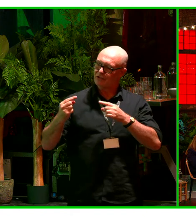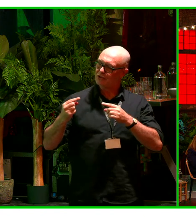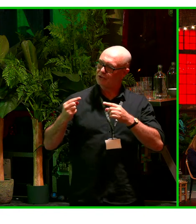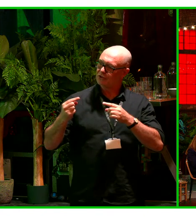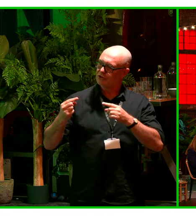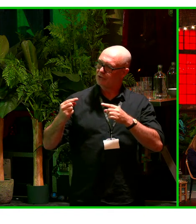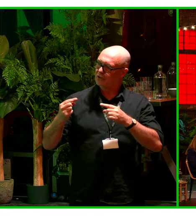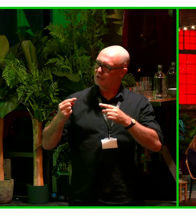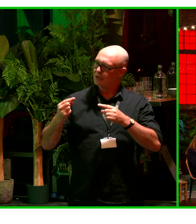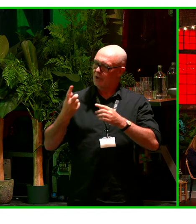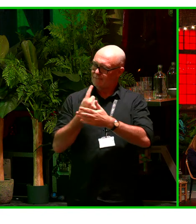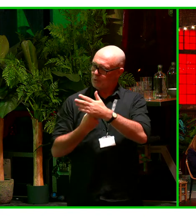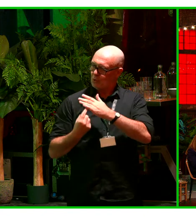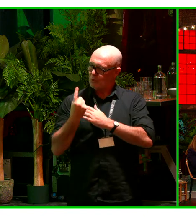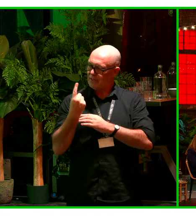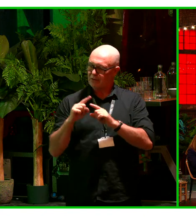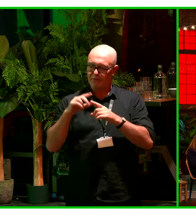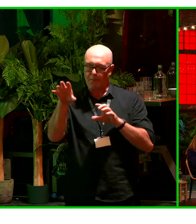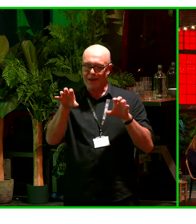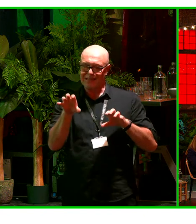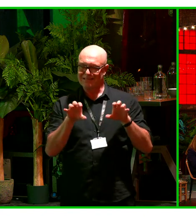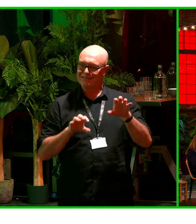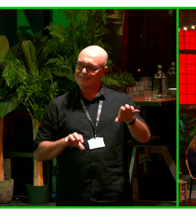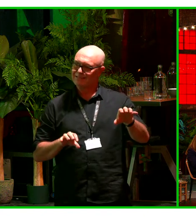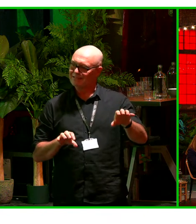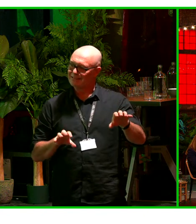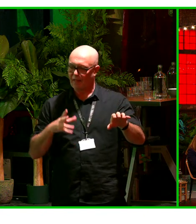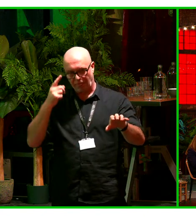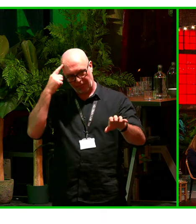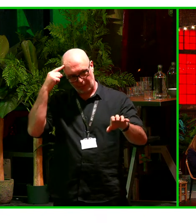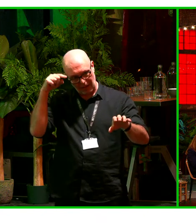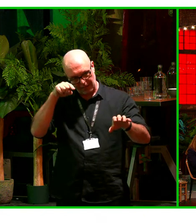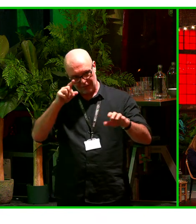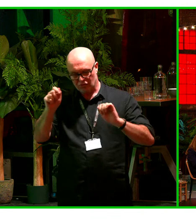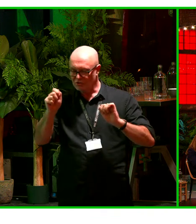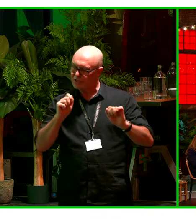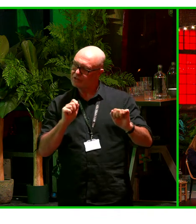the uniqueness of different places in bringing about this sort of change.